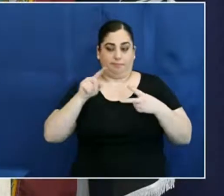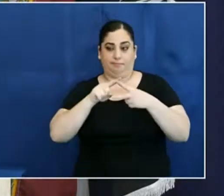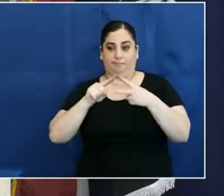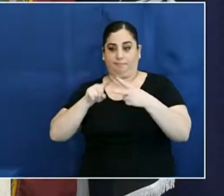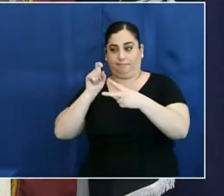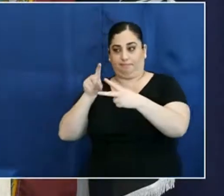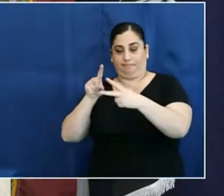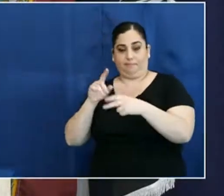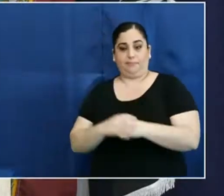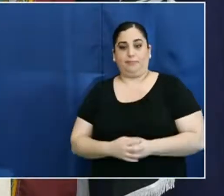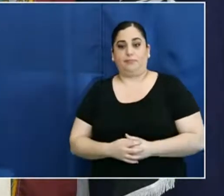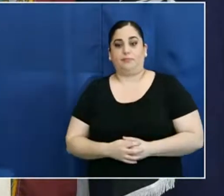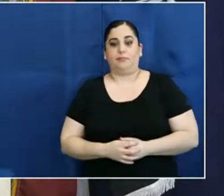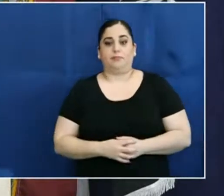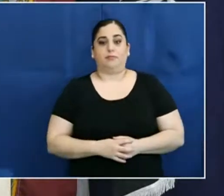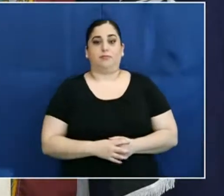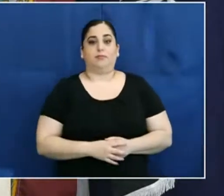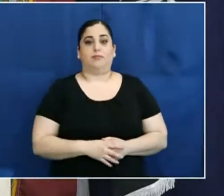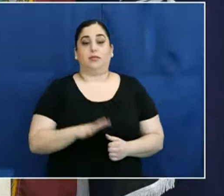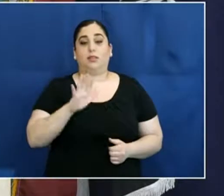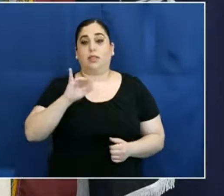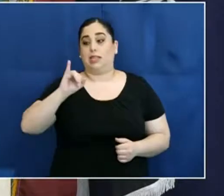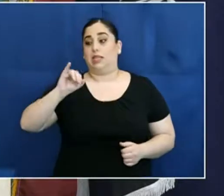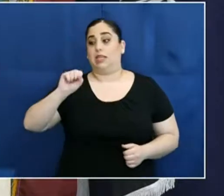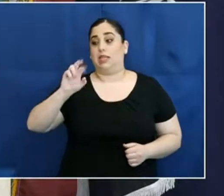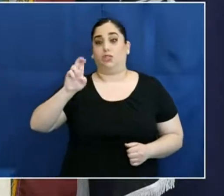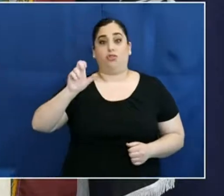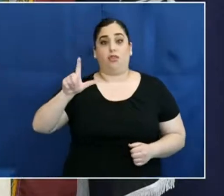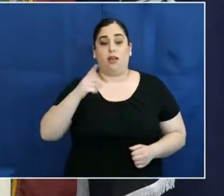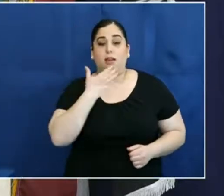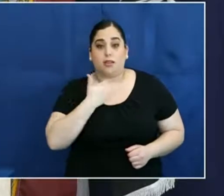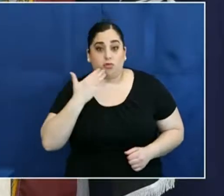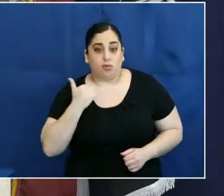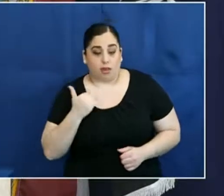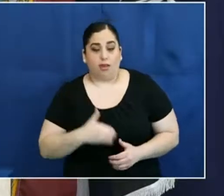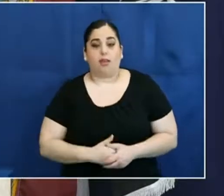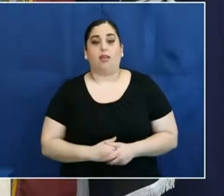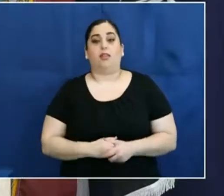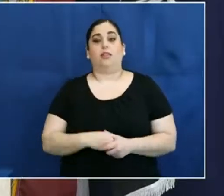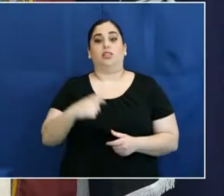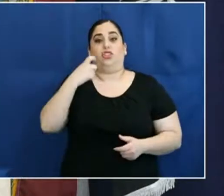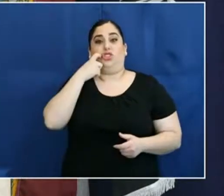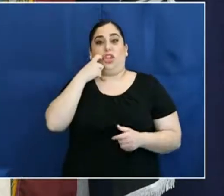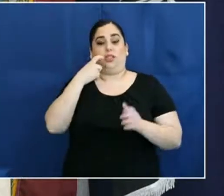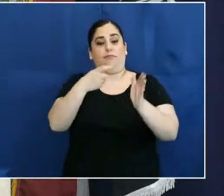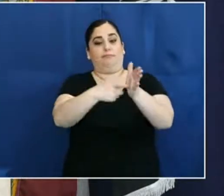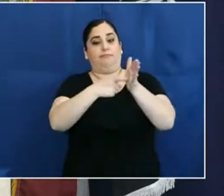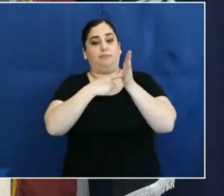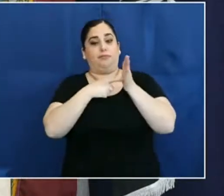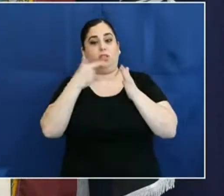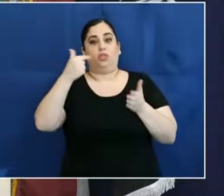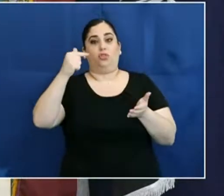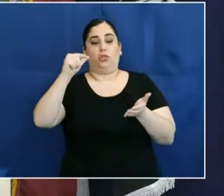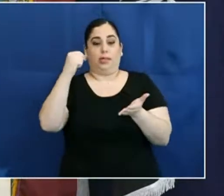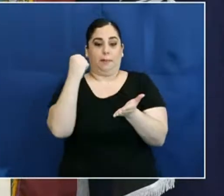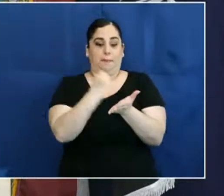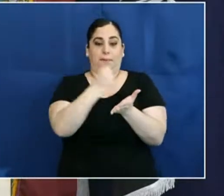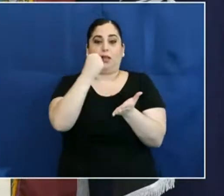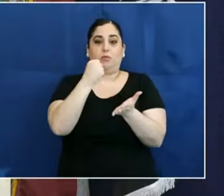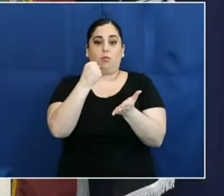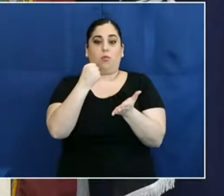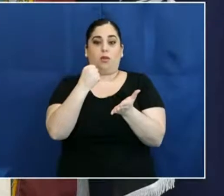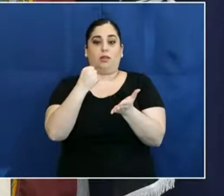is required to enter many community settings. The EU is also considering a similar program to allow travel